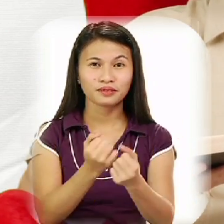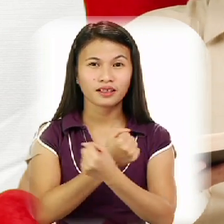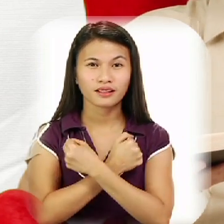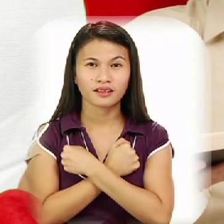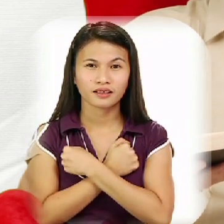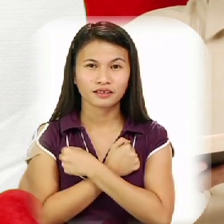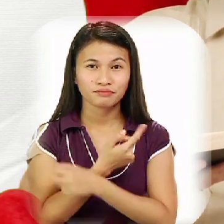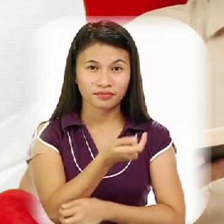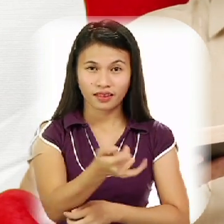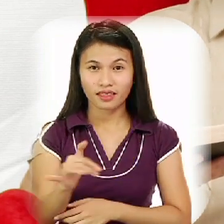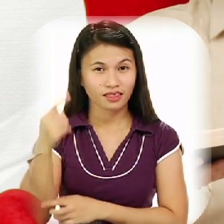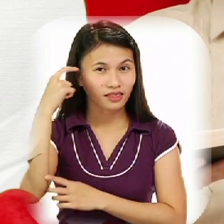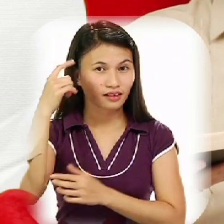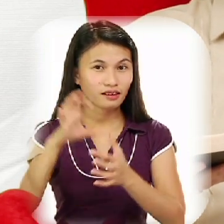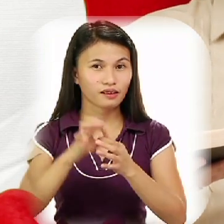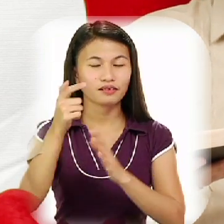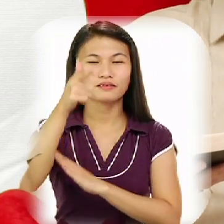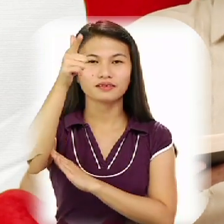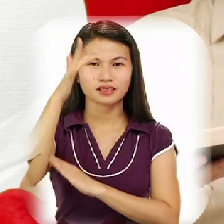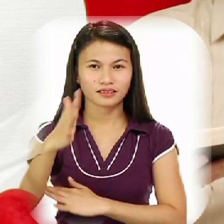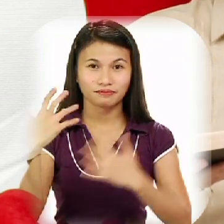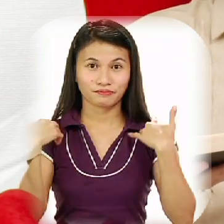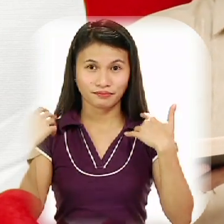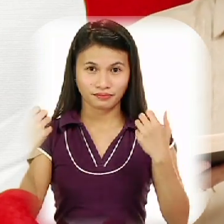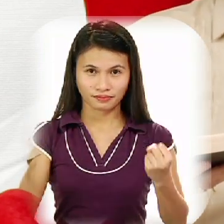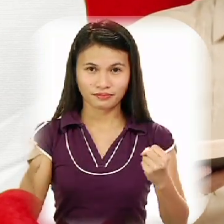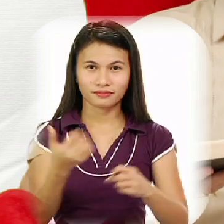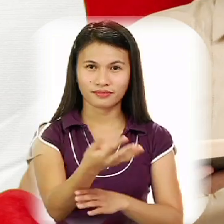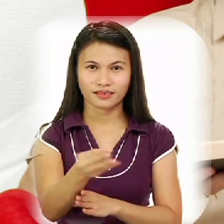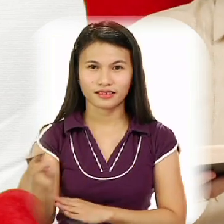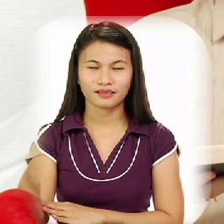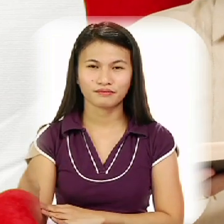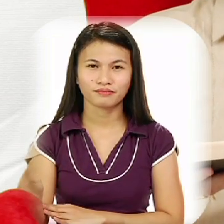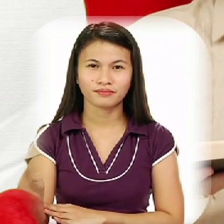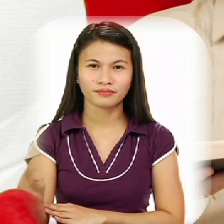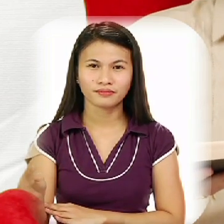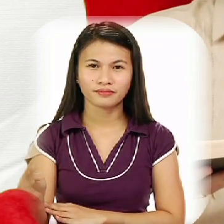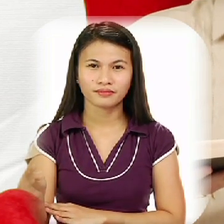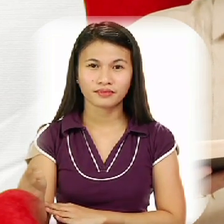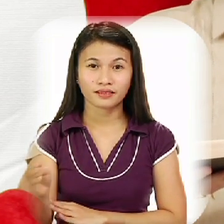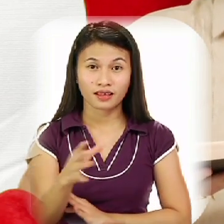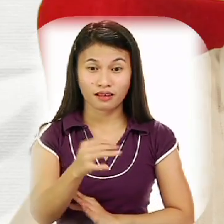and love, they think of God strengthening them.